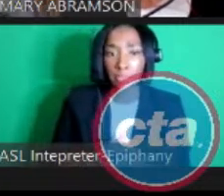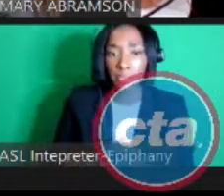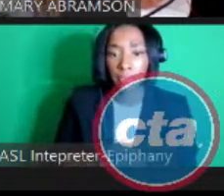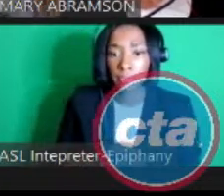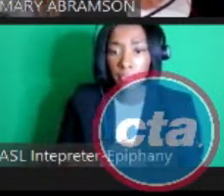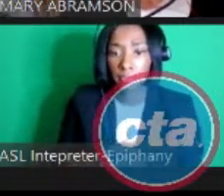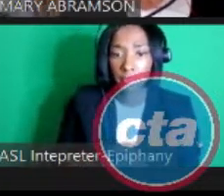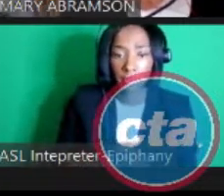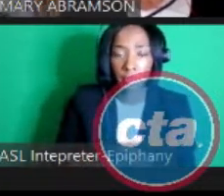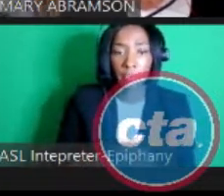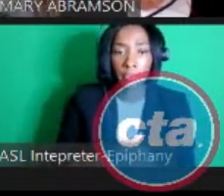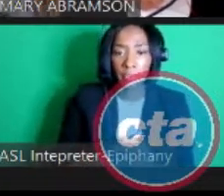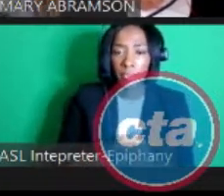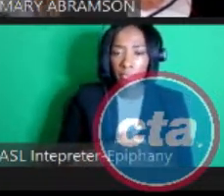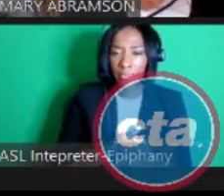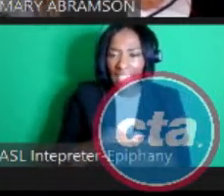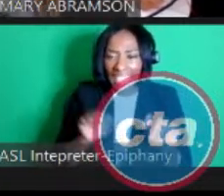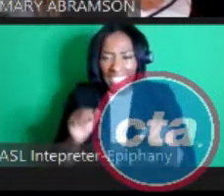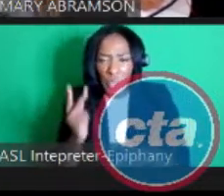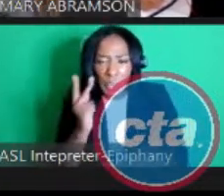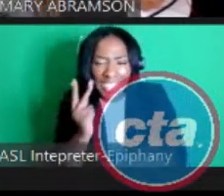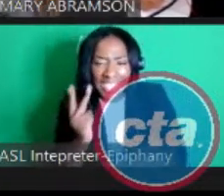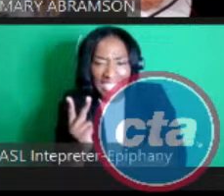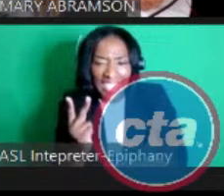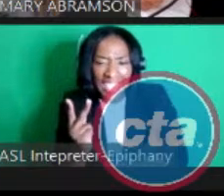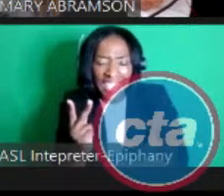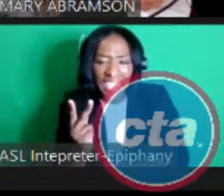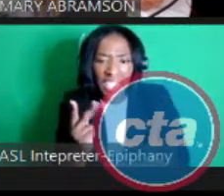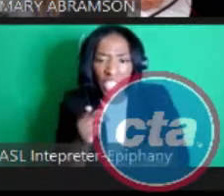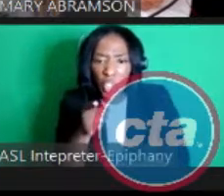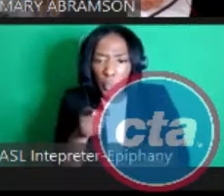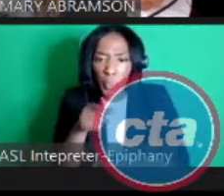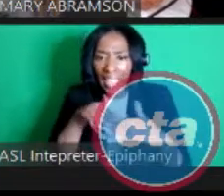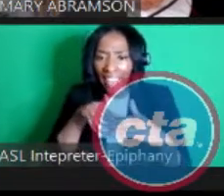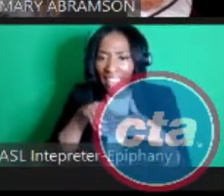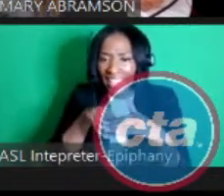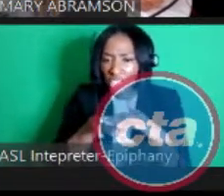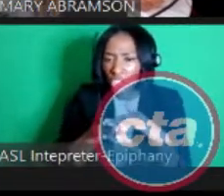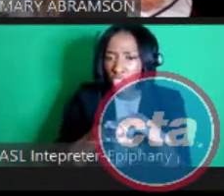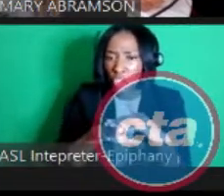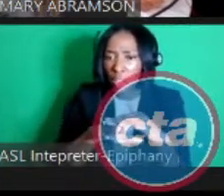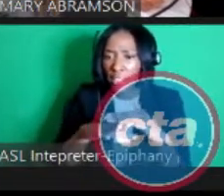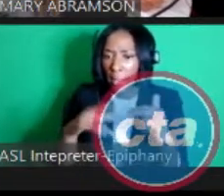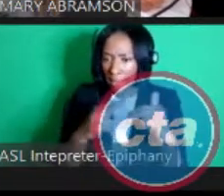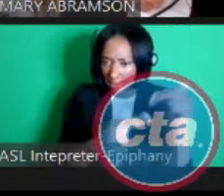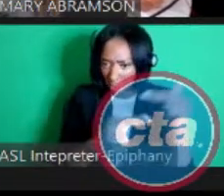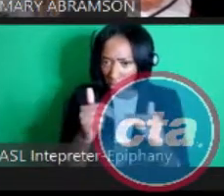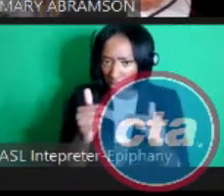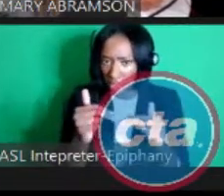So I don't know if you can see where you enter the building,